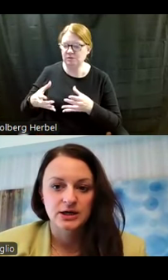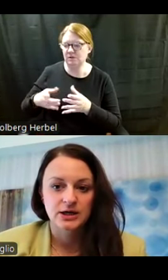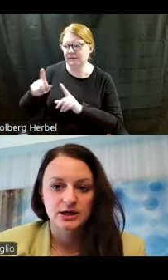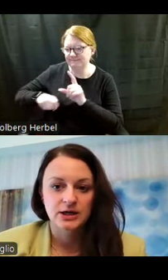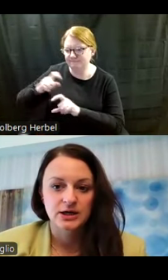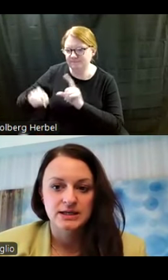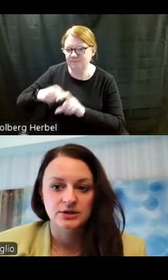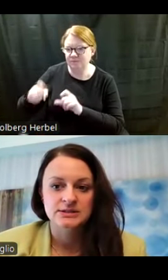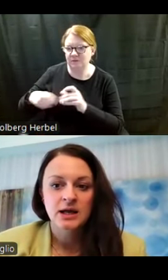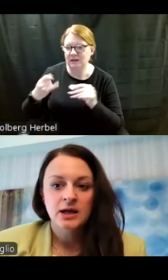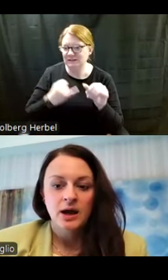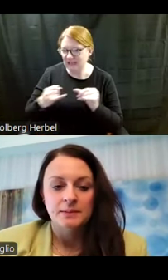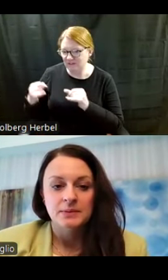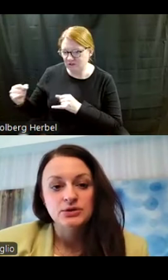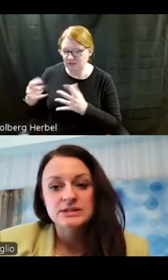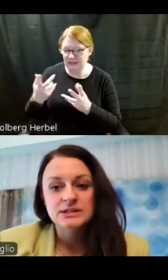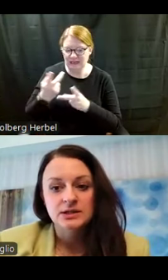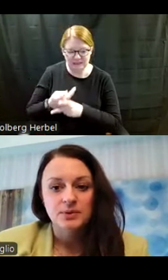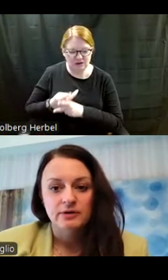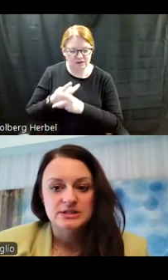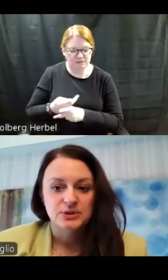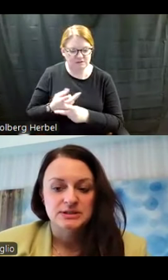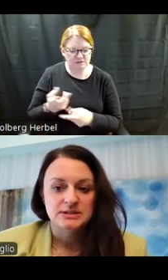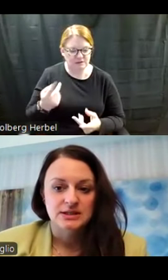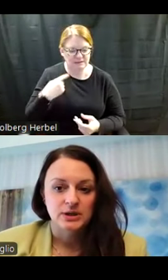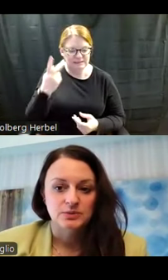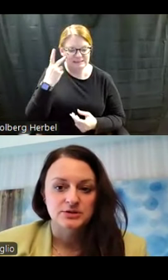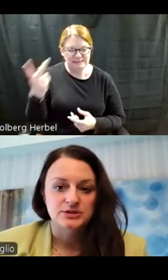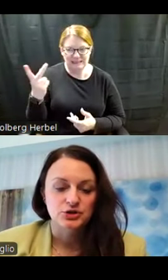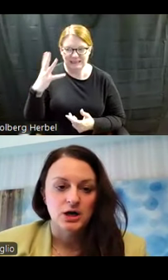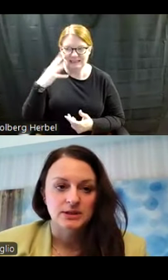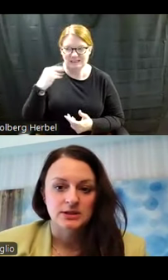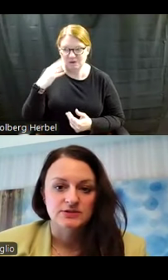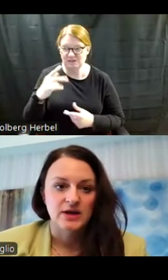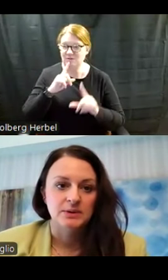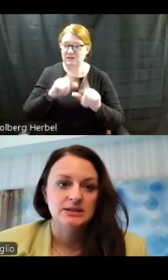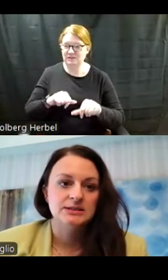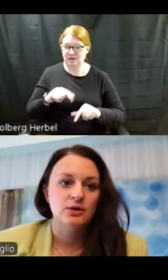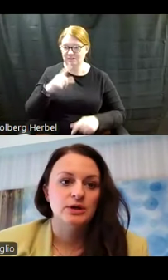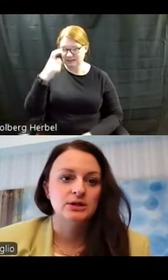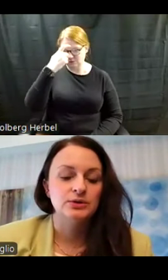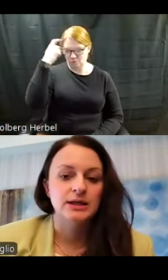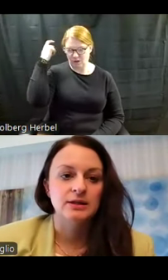and caretakers. And you can see a number of experiences that can result in trauma in these families. So including things